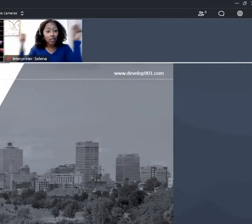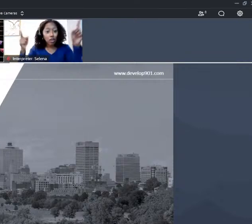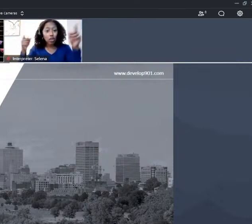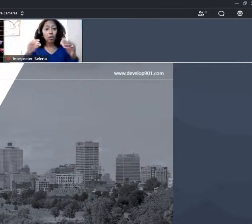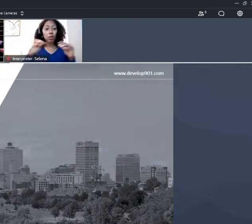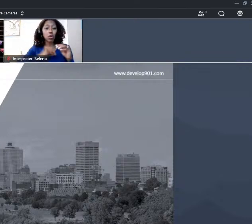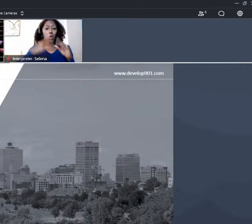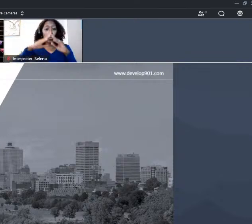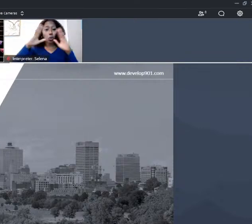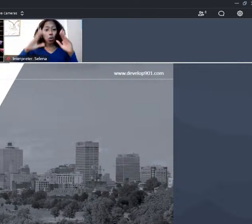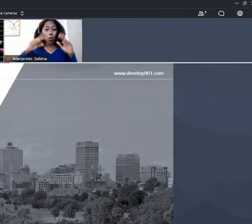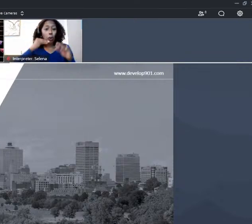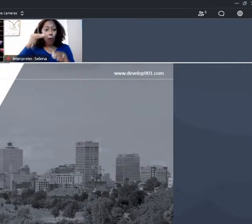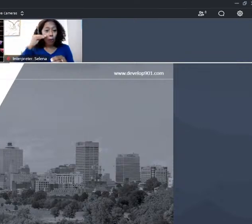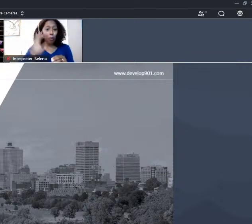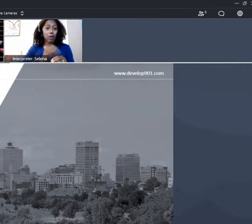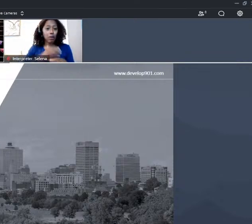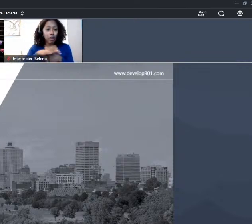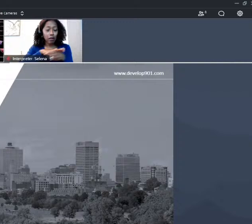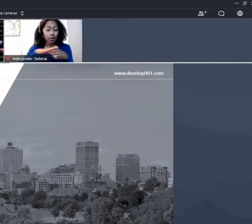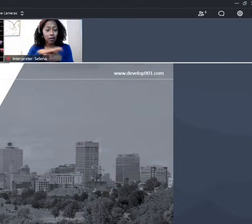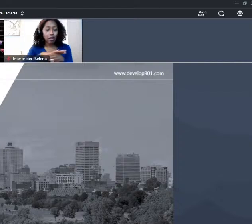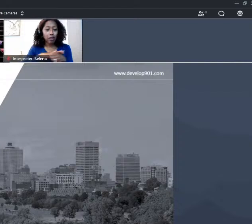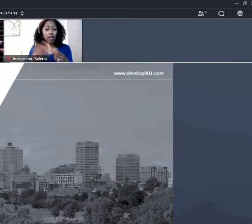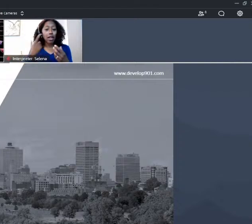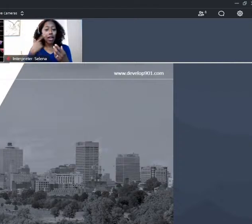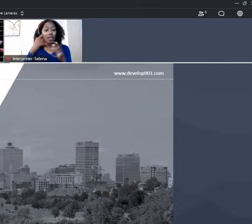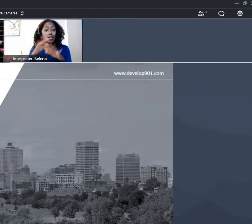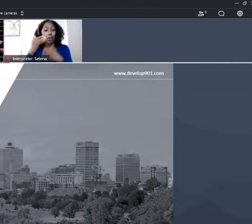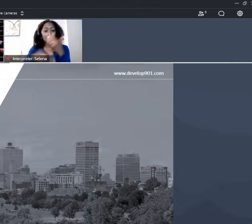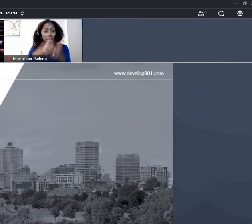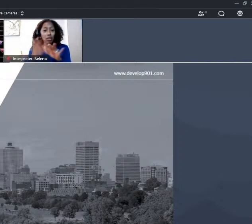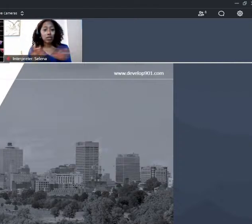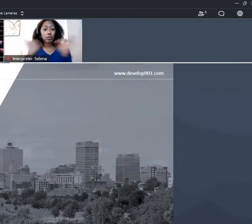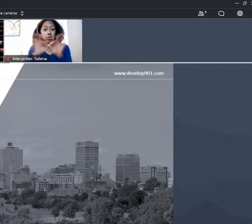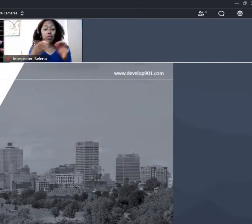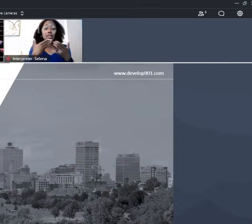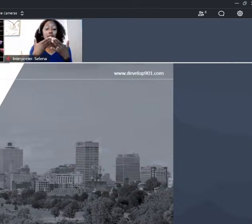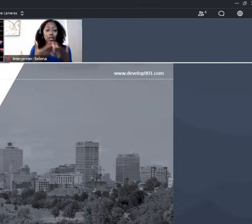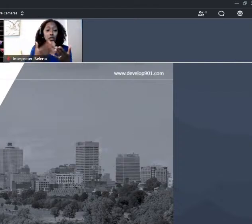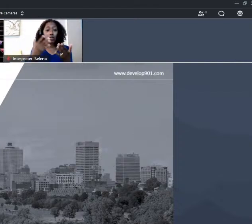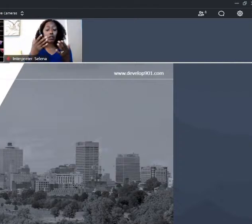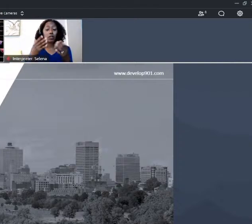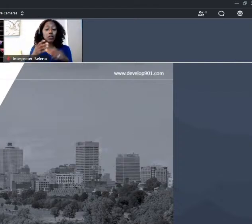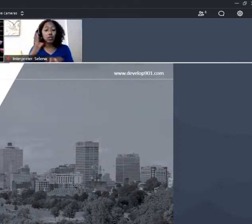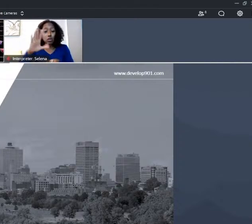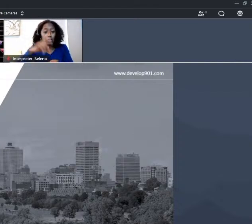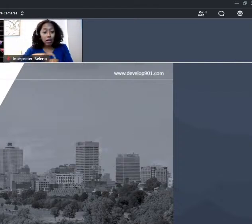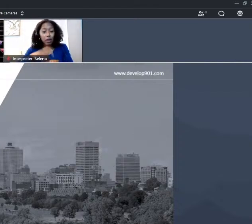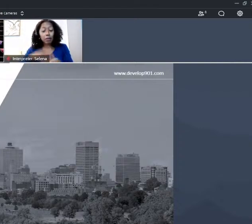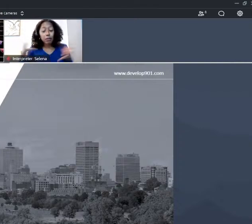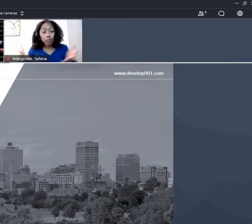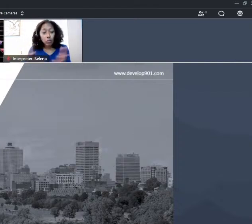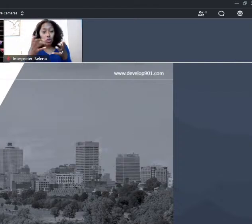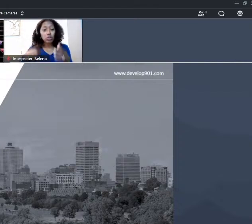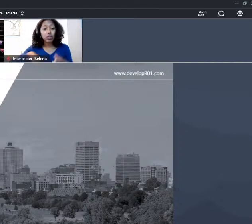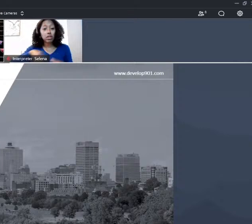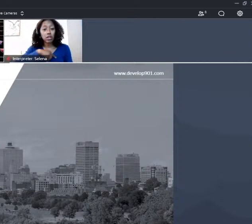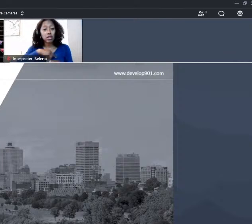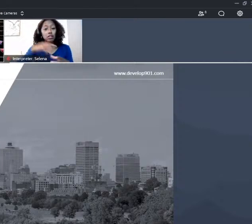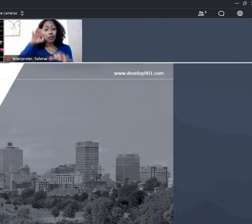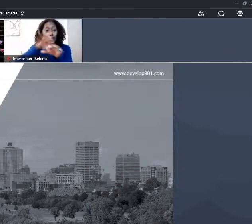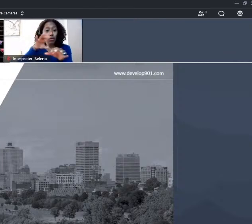critical in determining that. I thank you for your consideration and I encourage you to encourage us by voting for